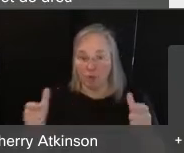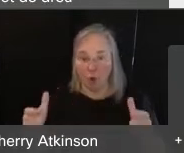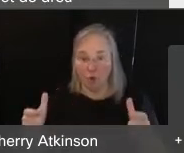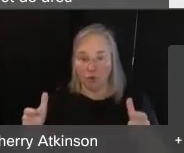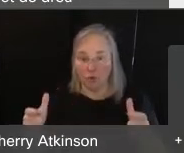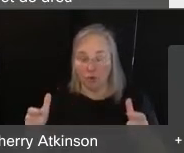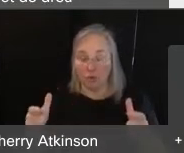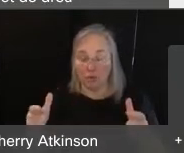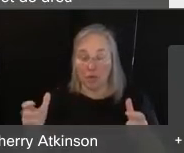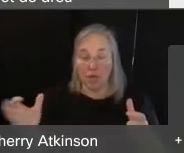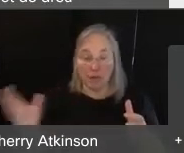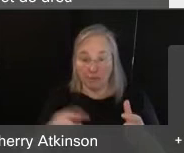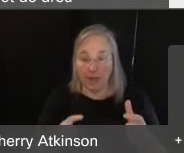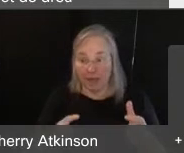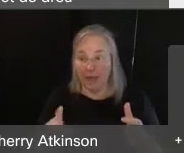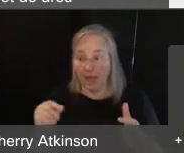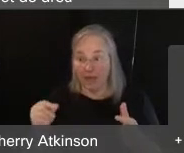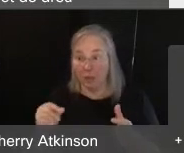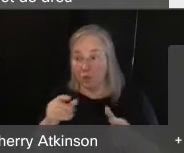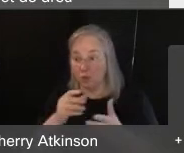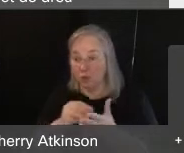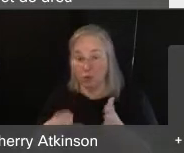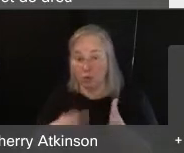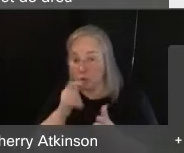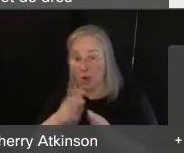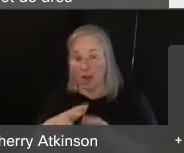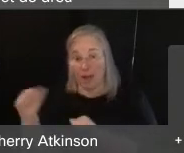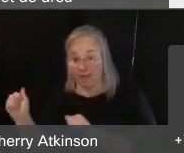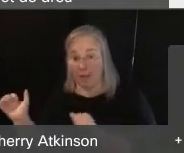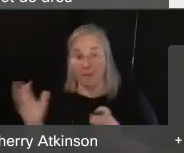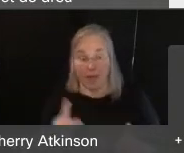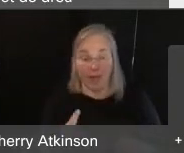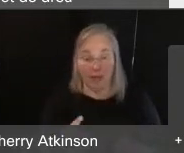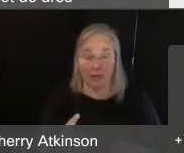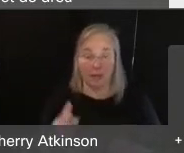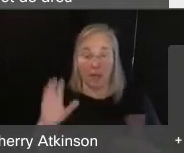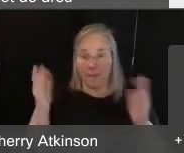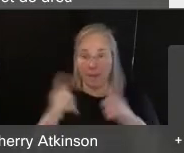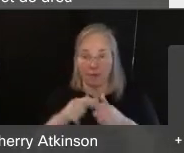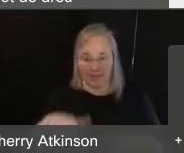back, we'll get like compared to this year, we'll get like